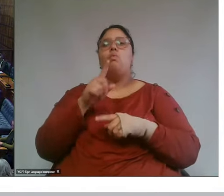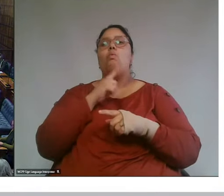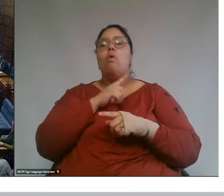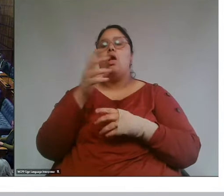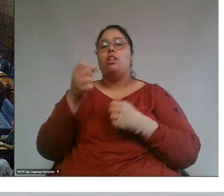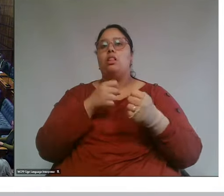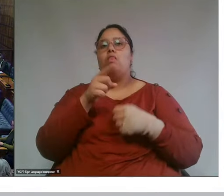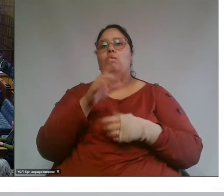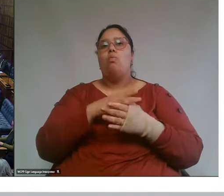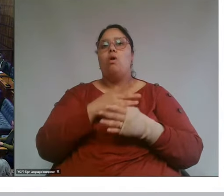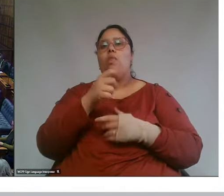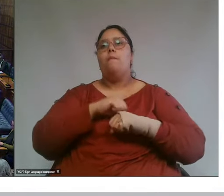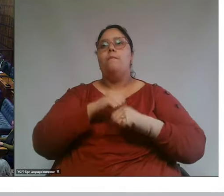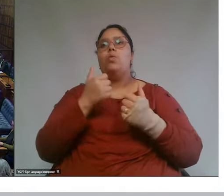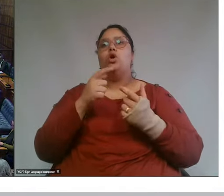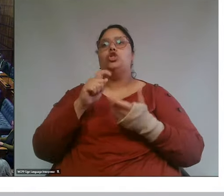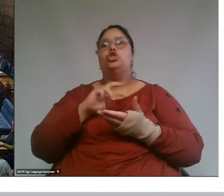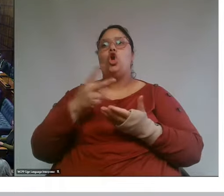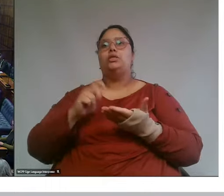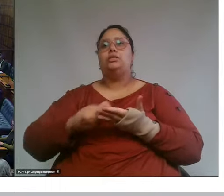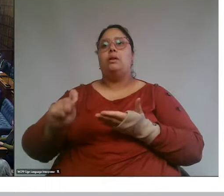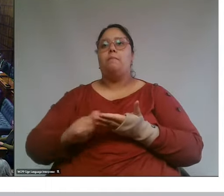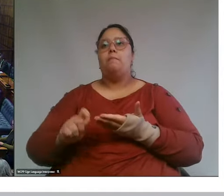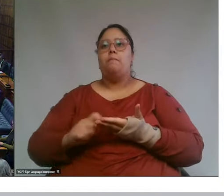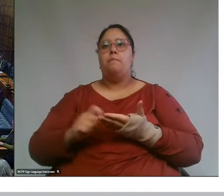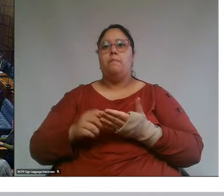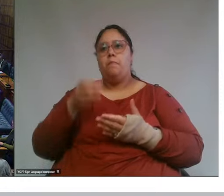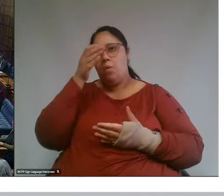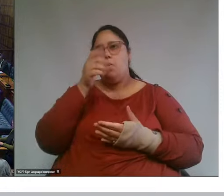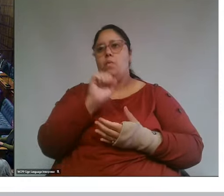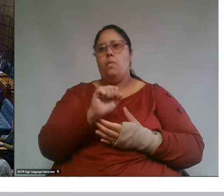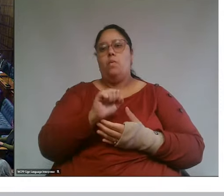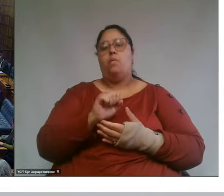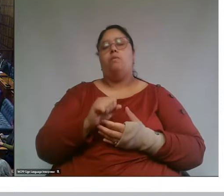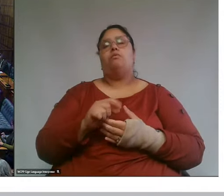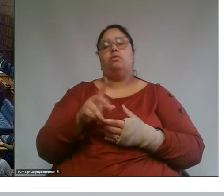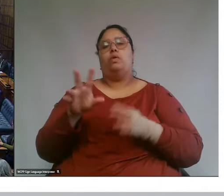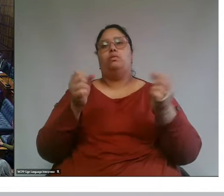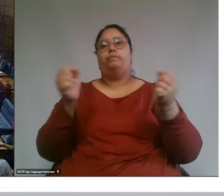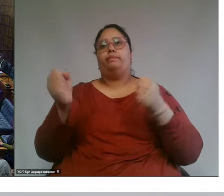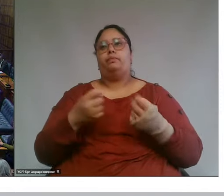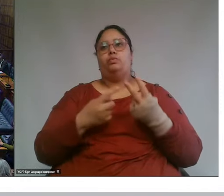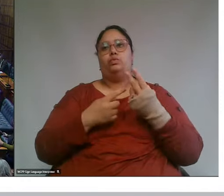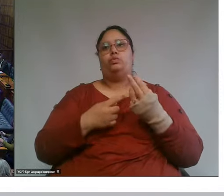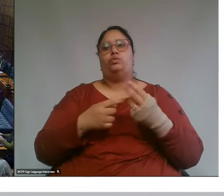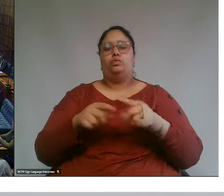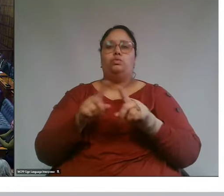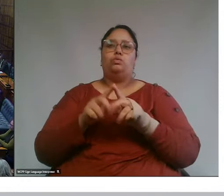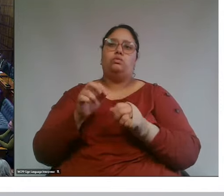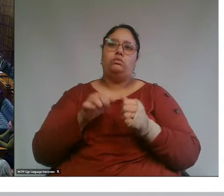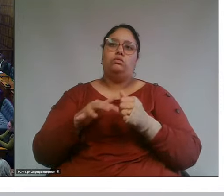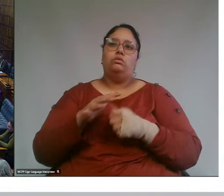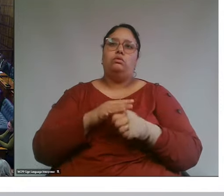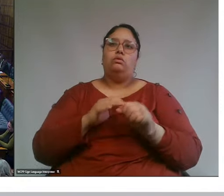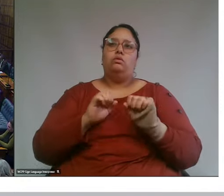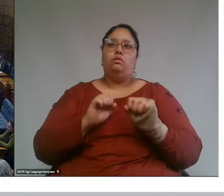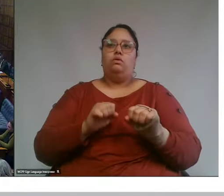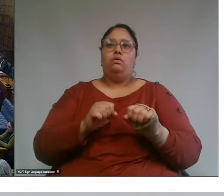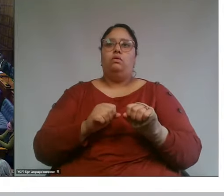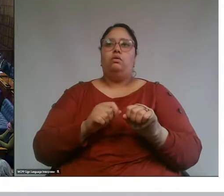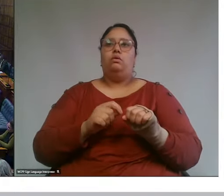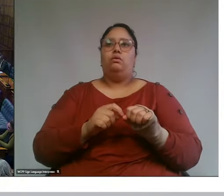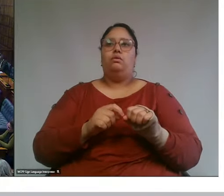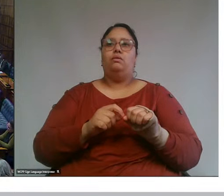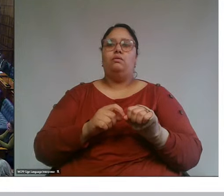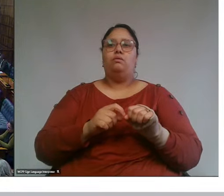treasury procurement office especially around uh looking at how public